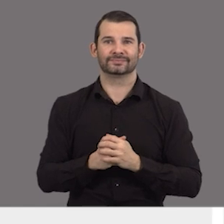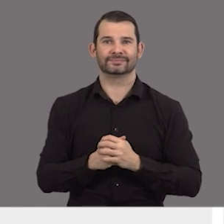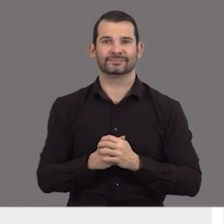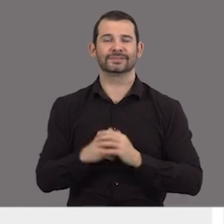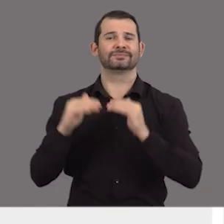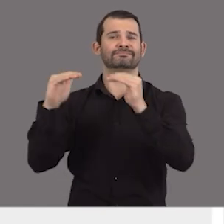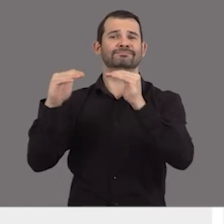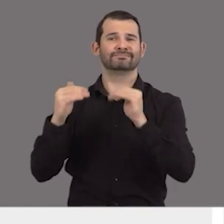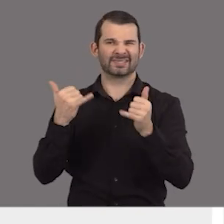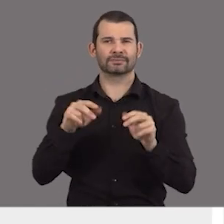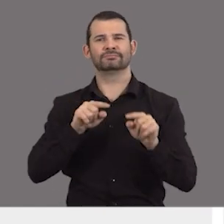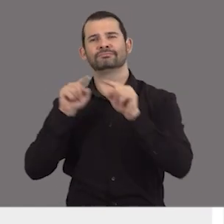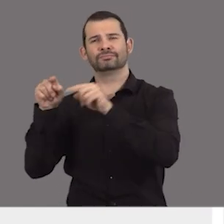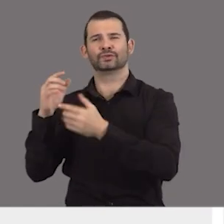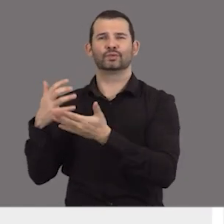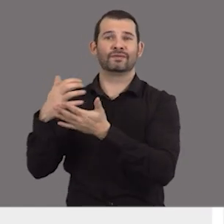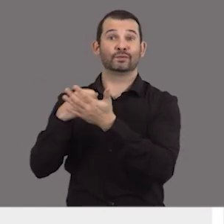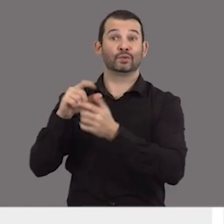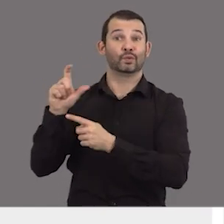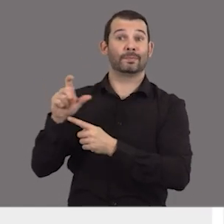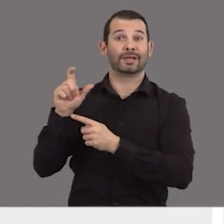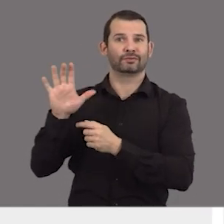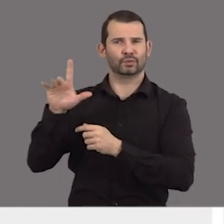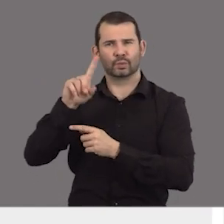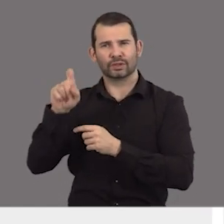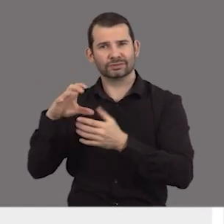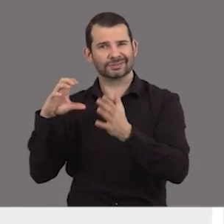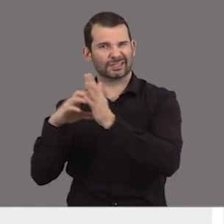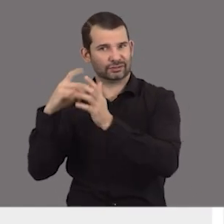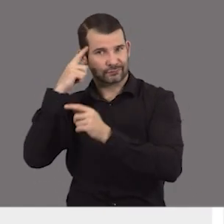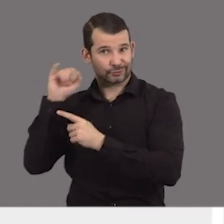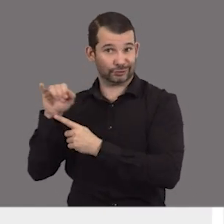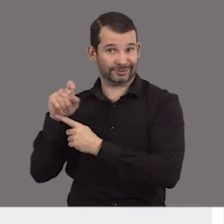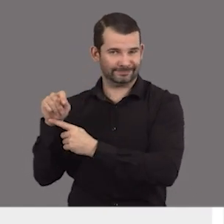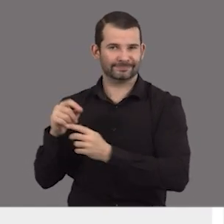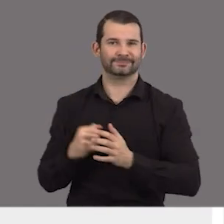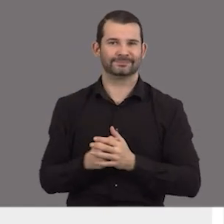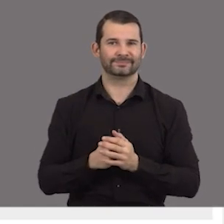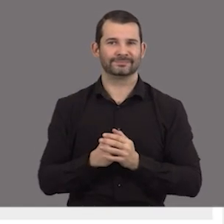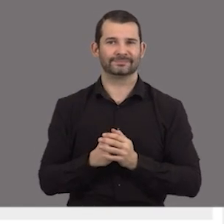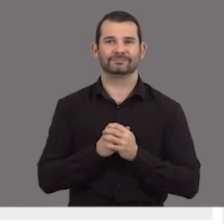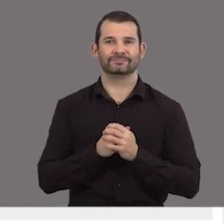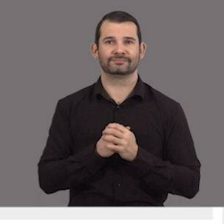Next, let's go to the Revenue Quebec questions section for Jeet.